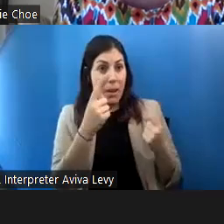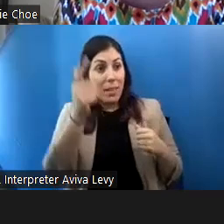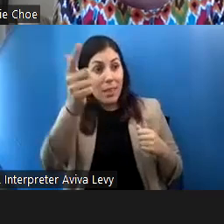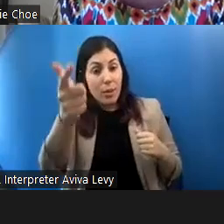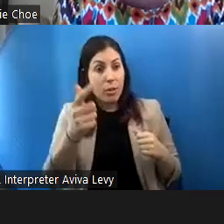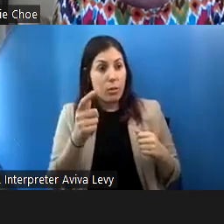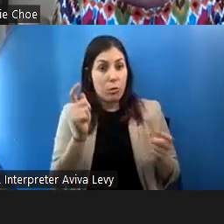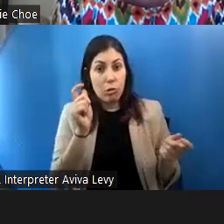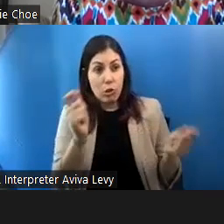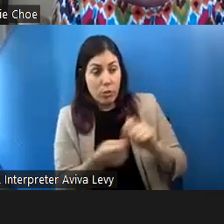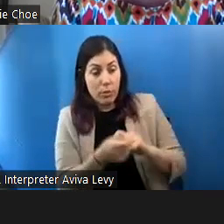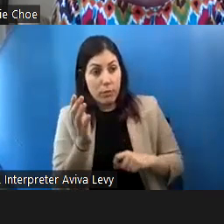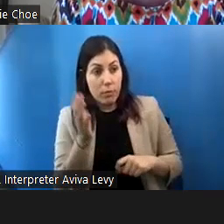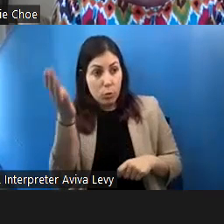future,